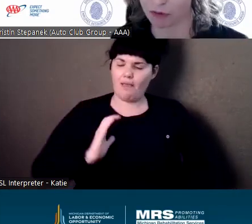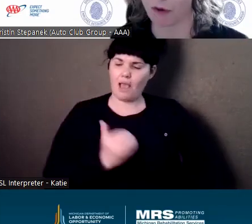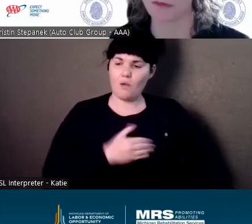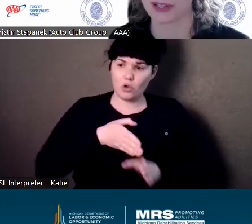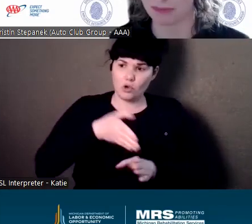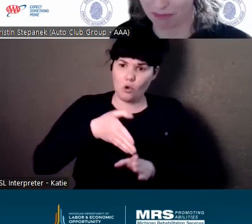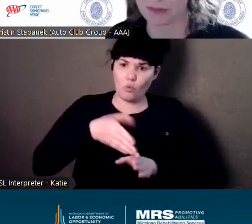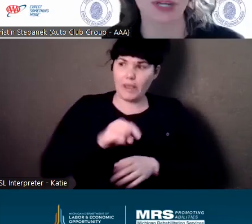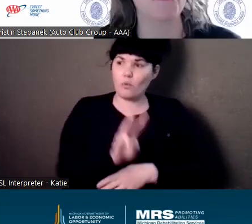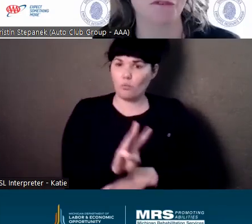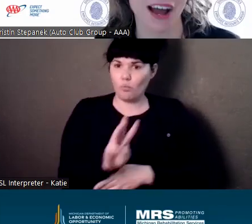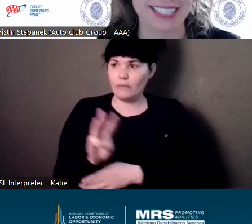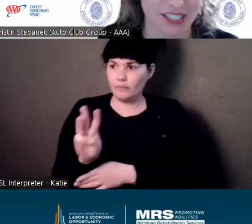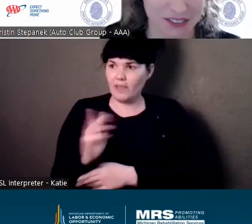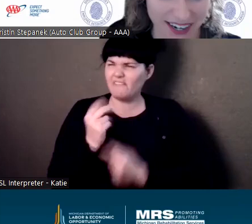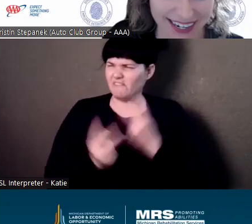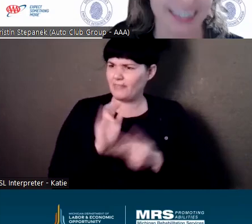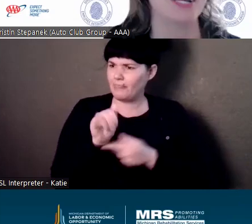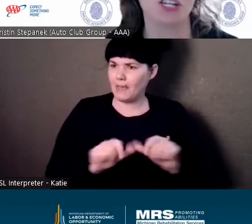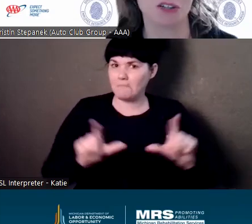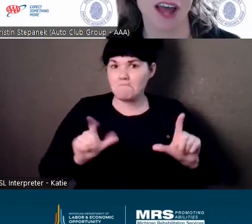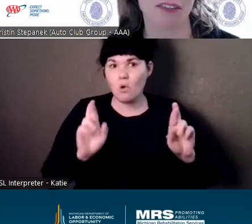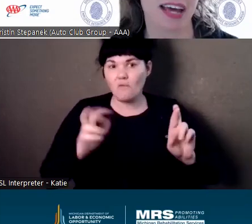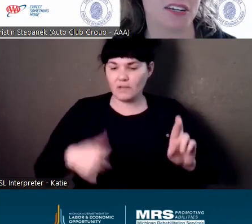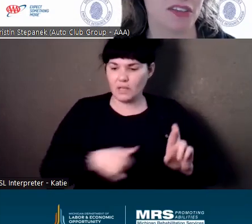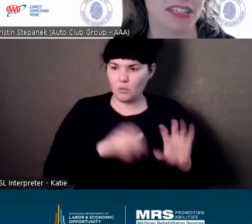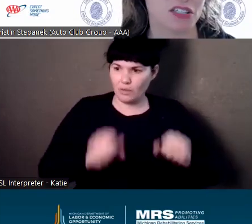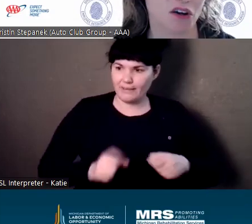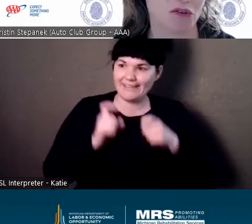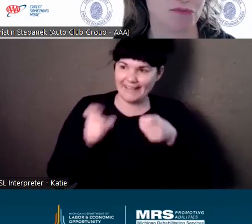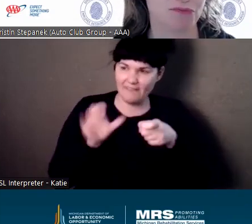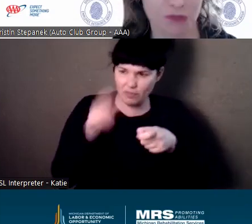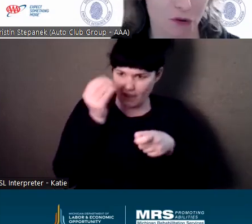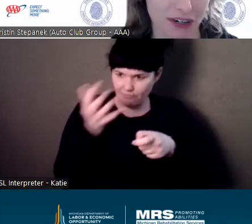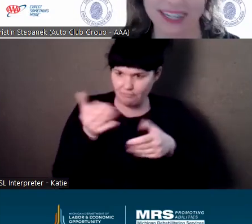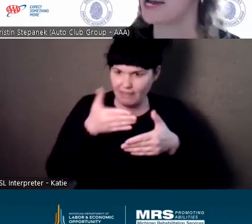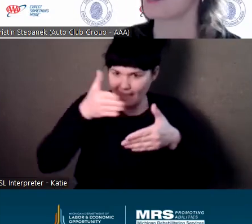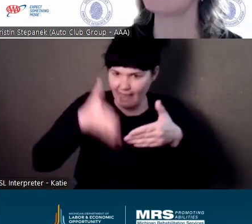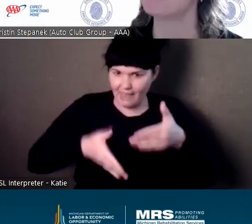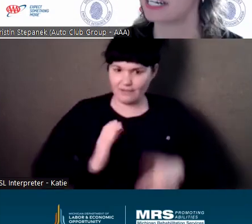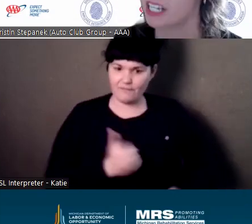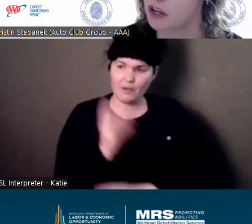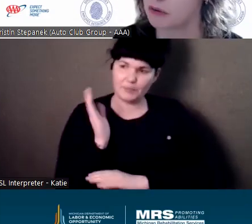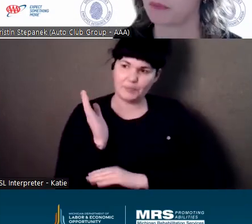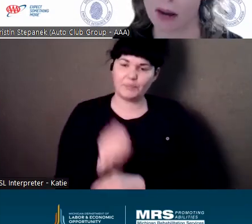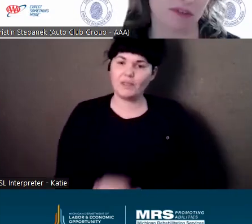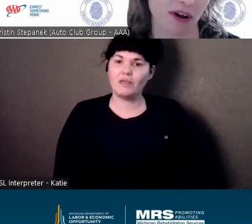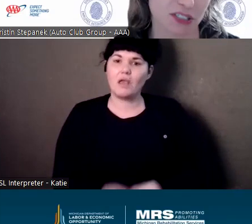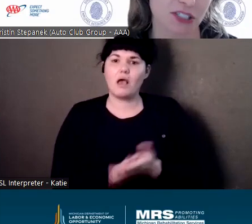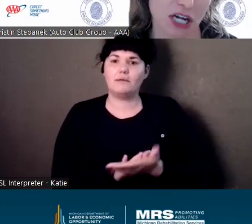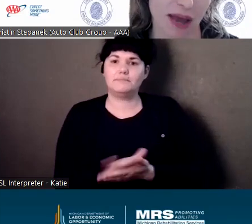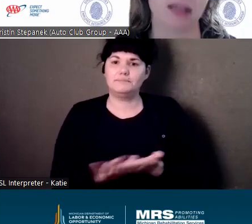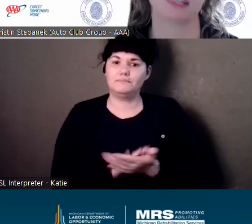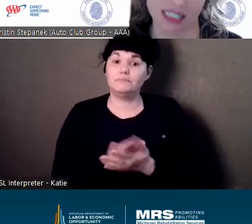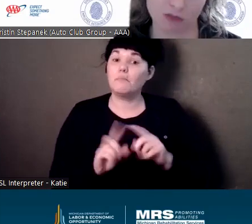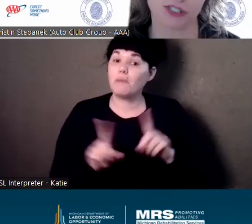think we can provide to you at the end of this recording. But I would advise